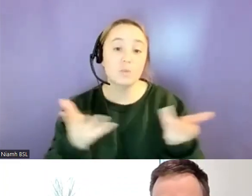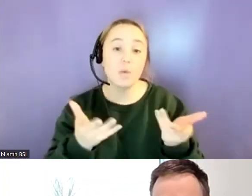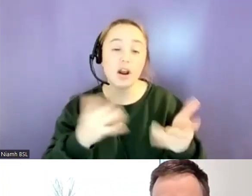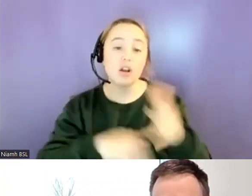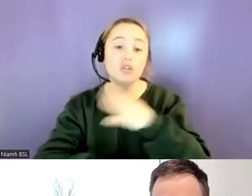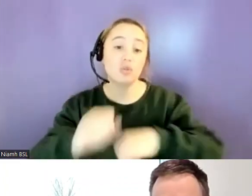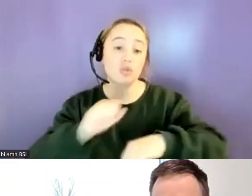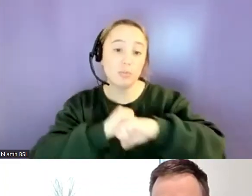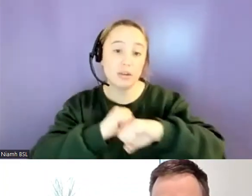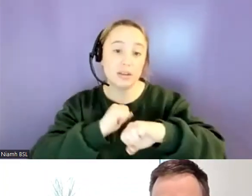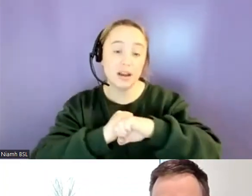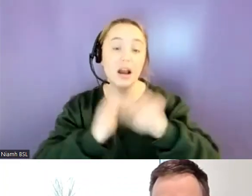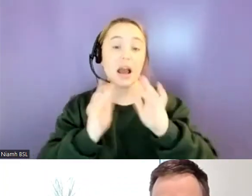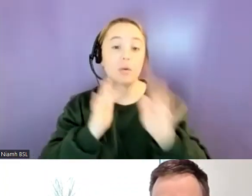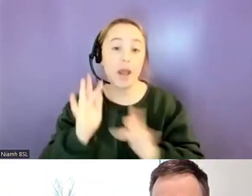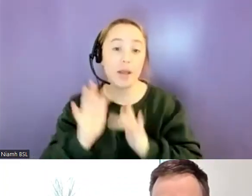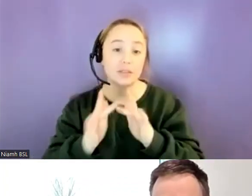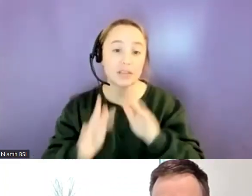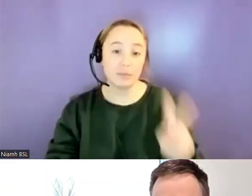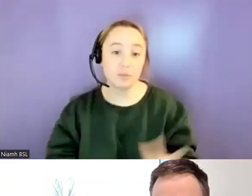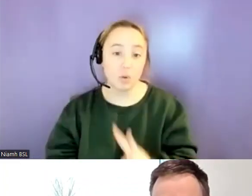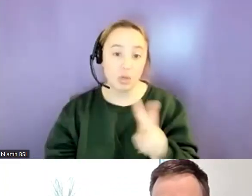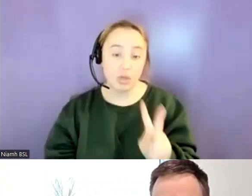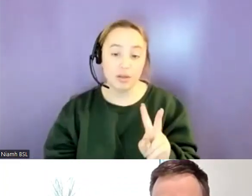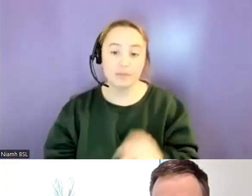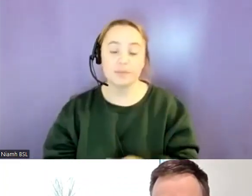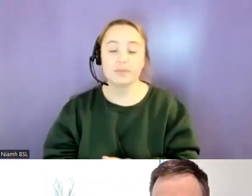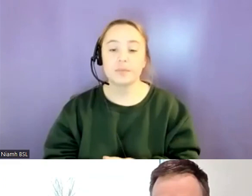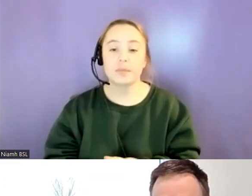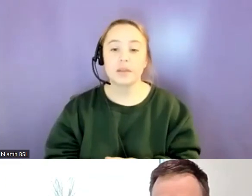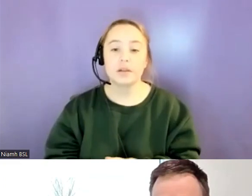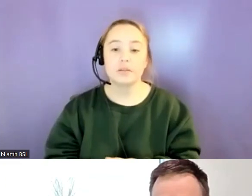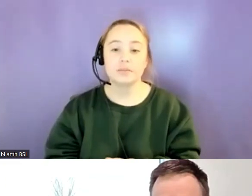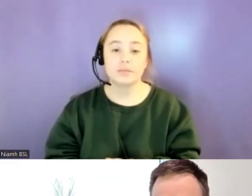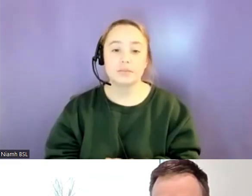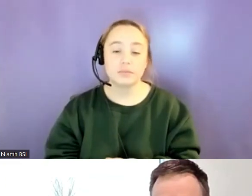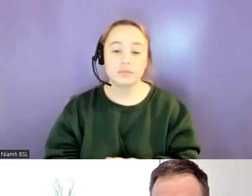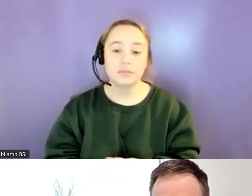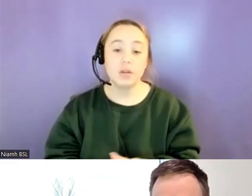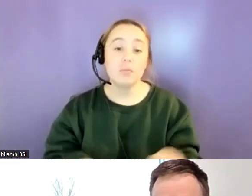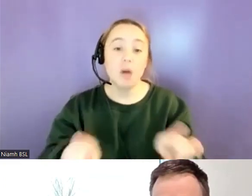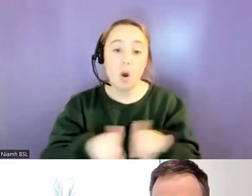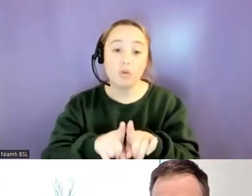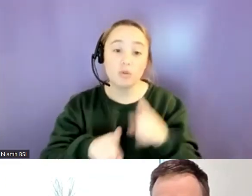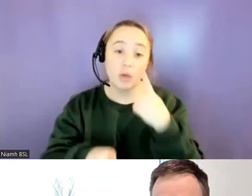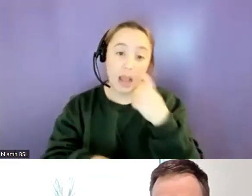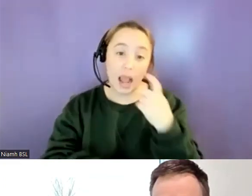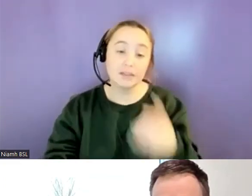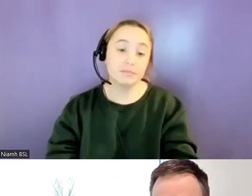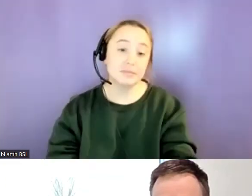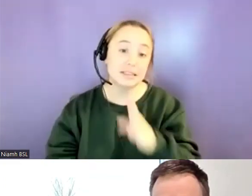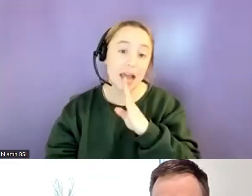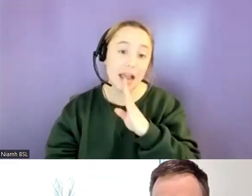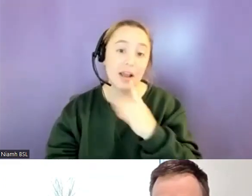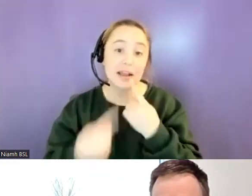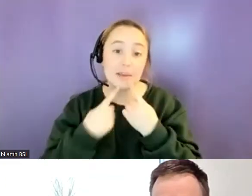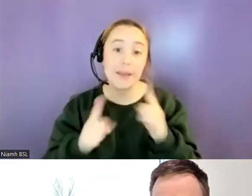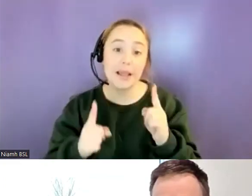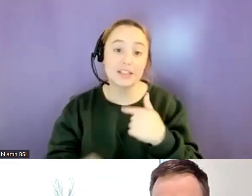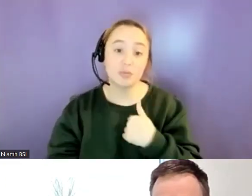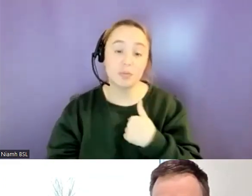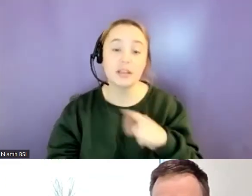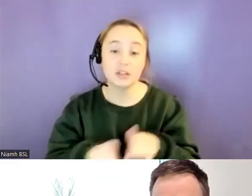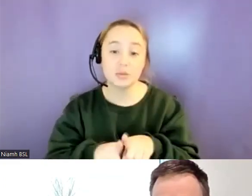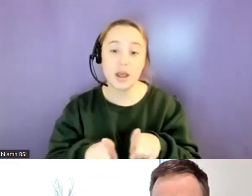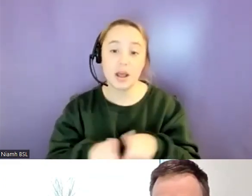our staff are also aware of is that anyone can directly message me, and I add a lot of organisations to